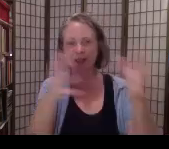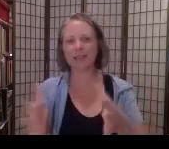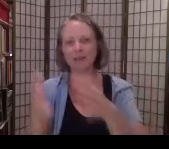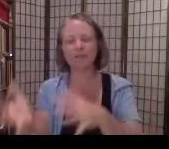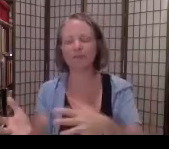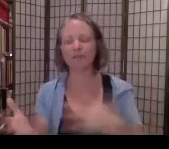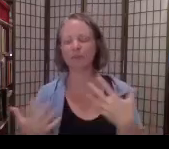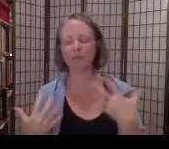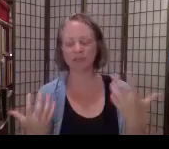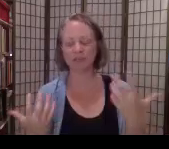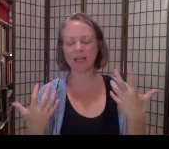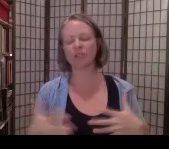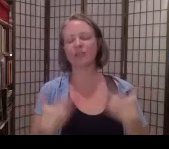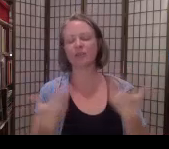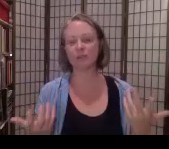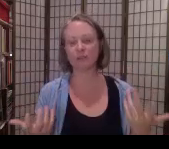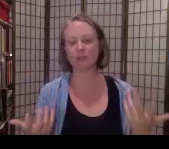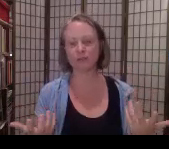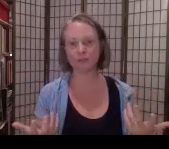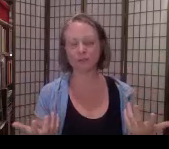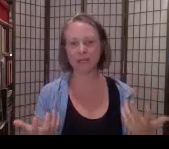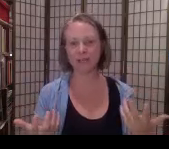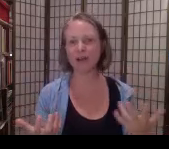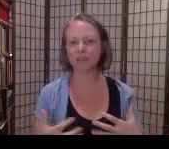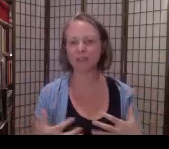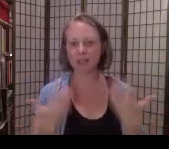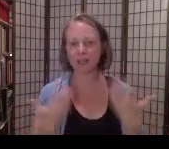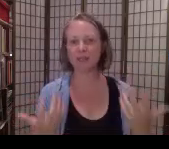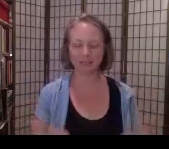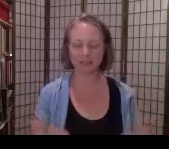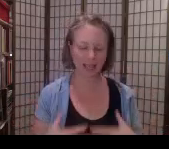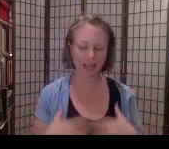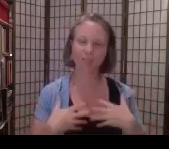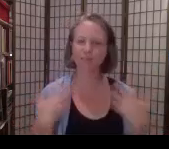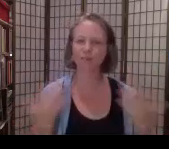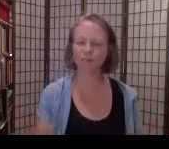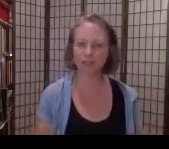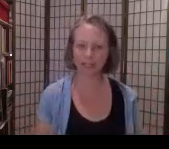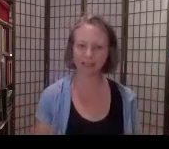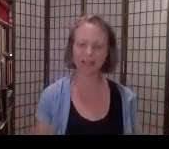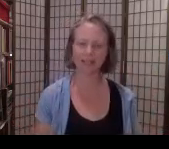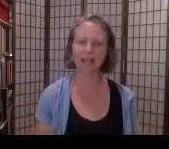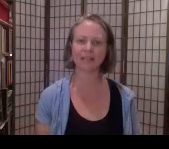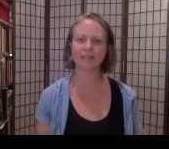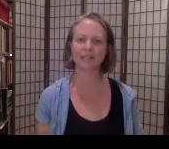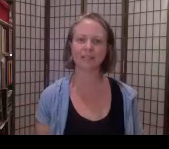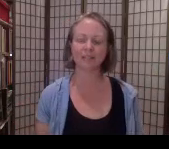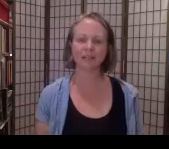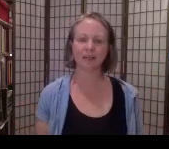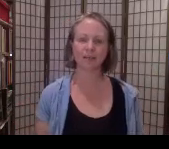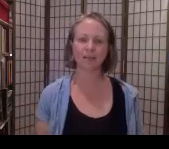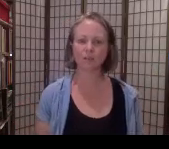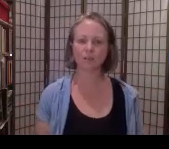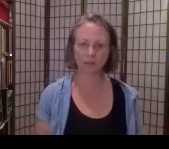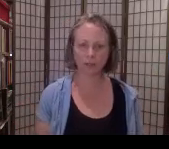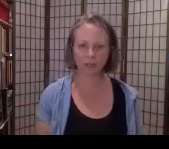then you can see how much they grow just from being loved and come into like having their full fur and things like that.